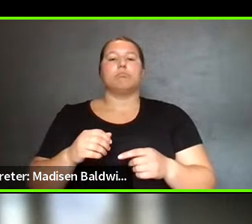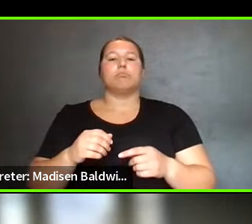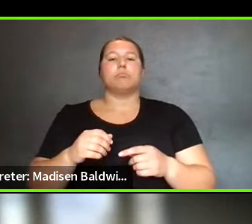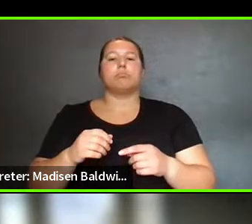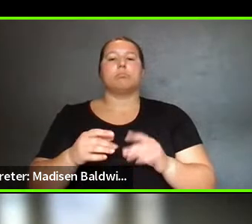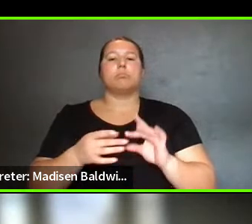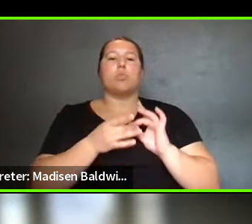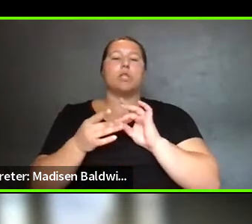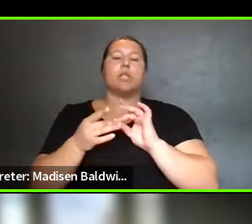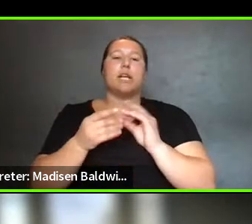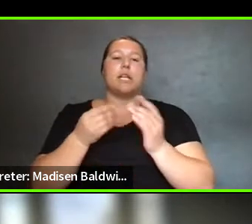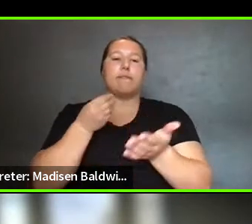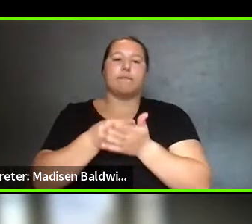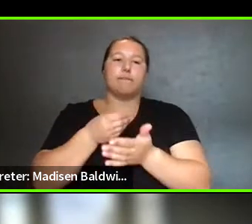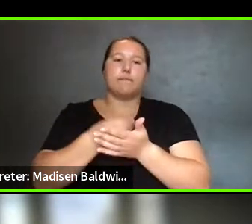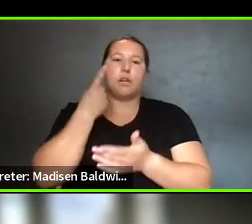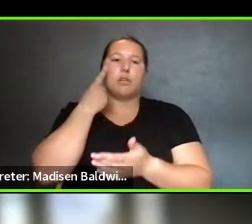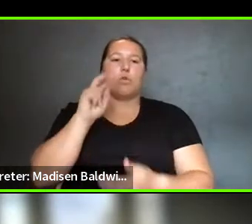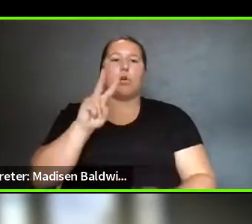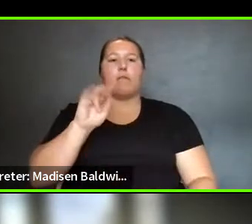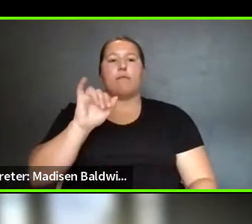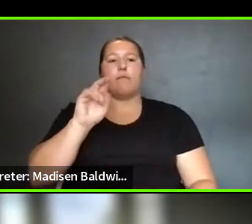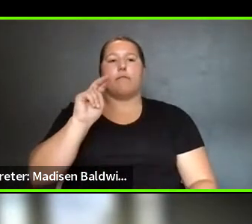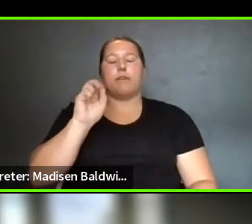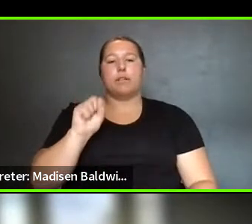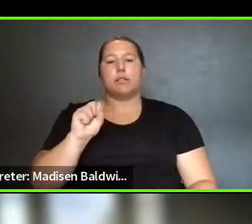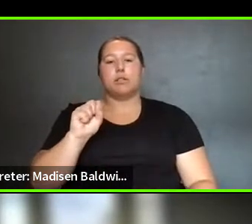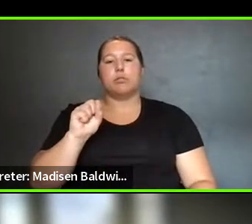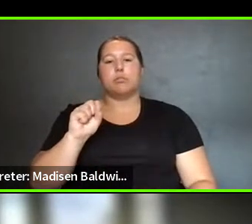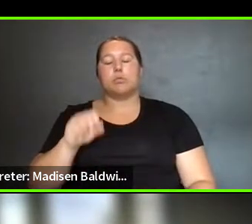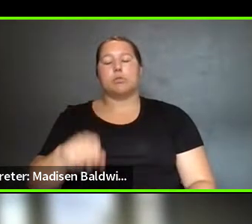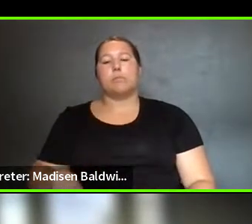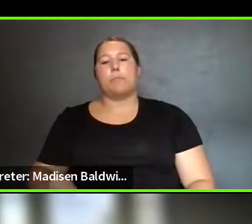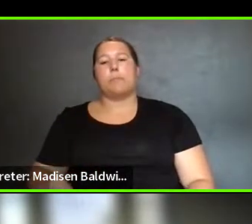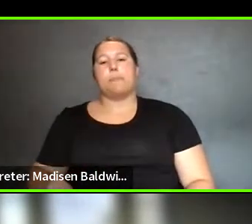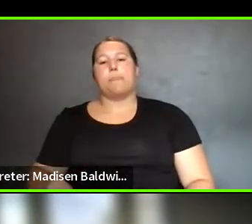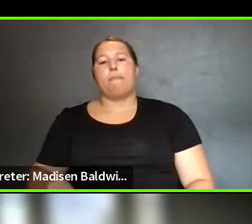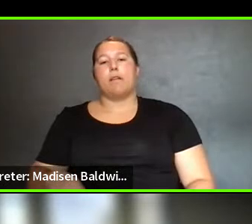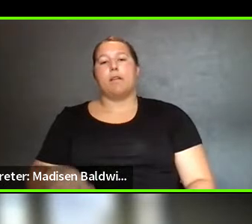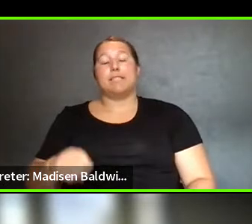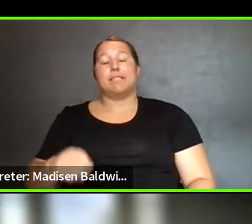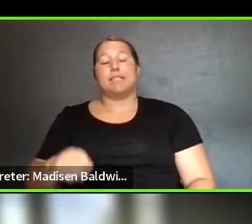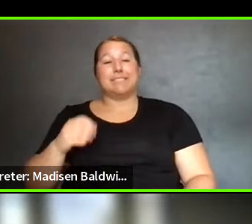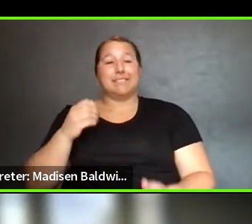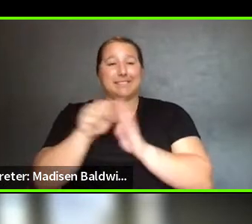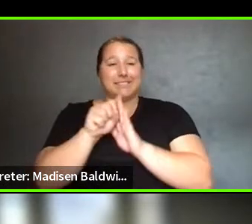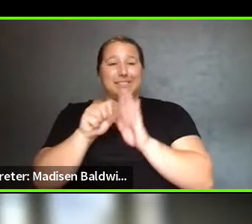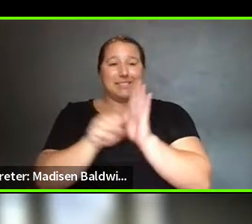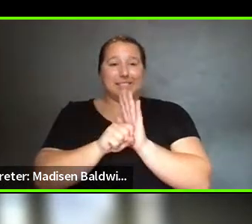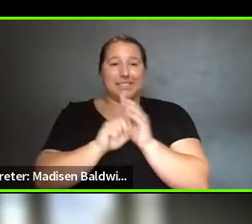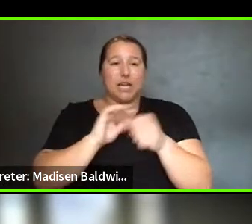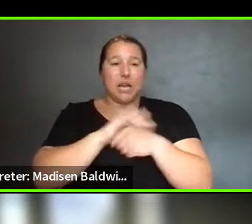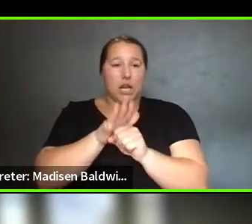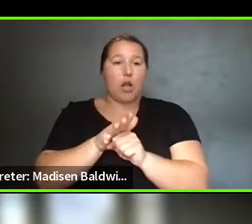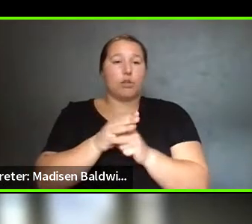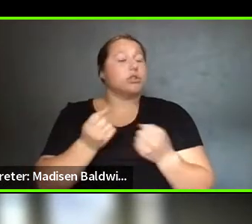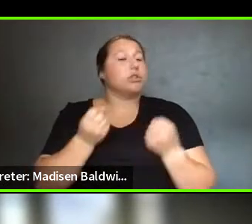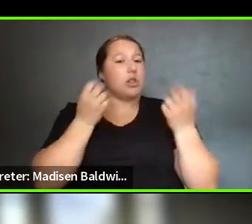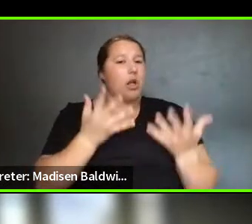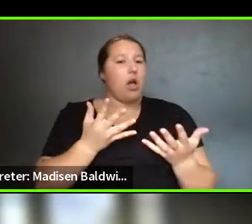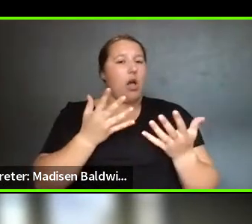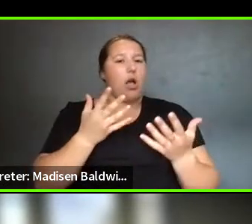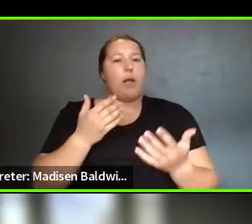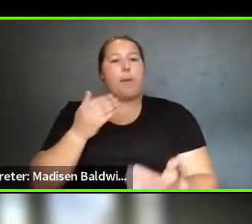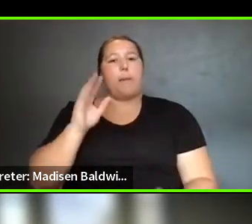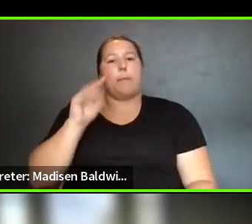of crime. State covers quite a bit of it, but I hear that people are paying out of pocket for things that are not